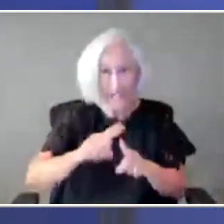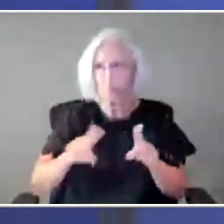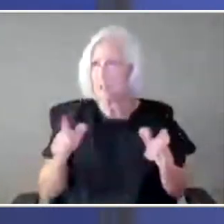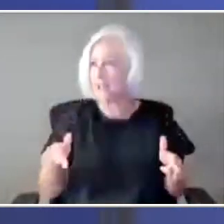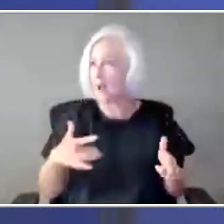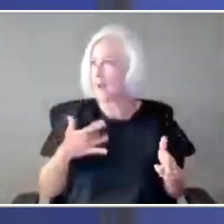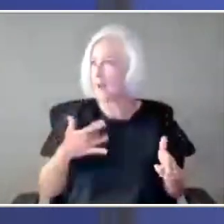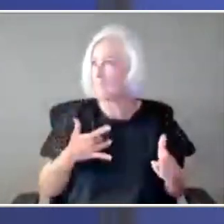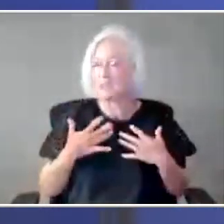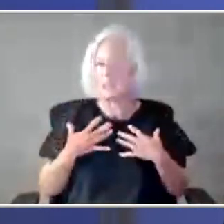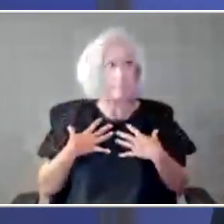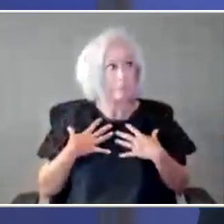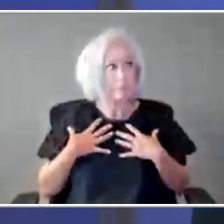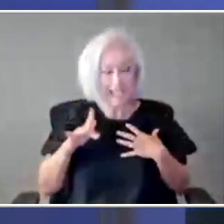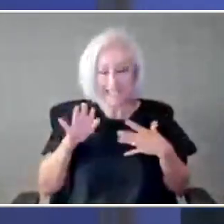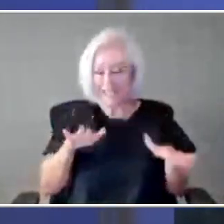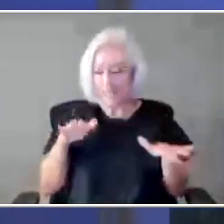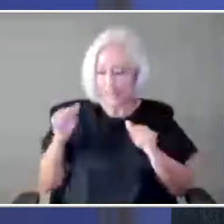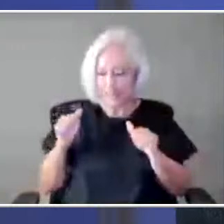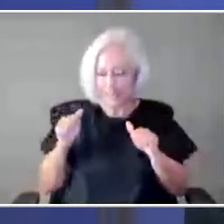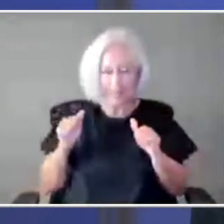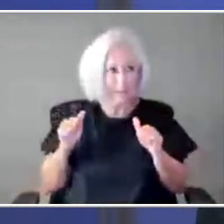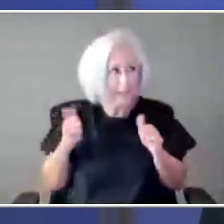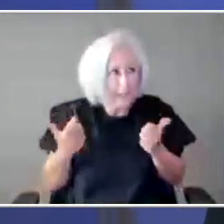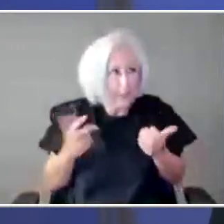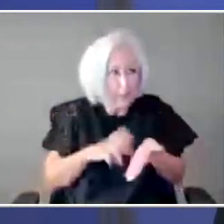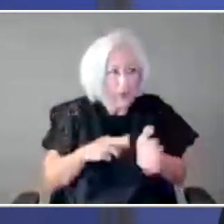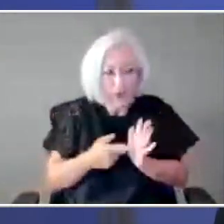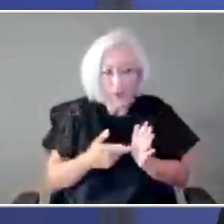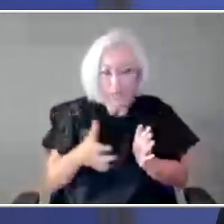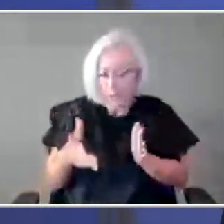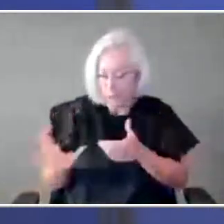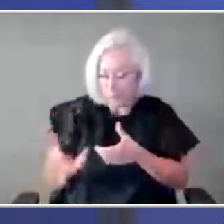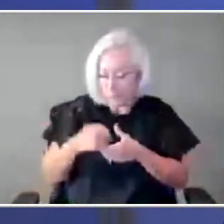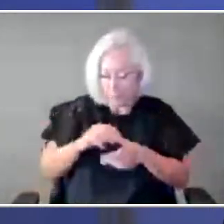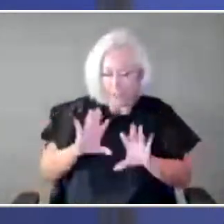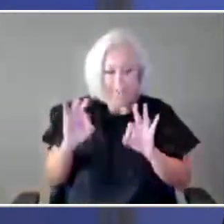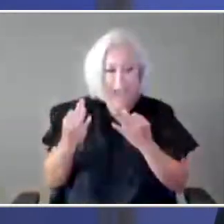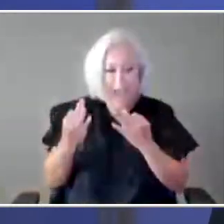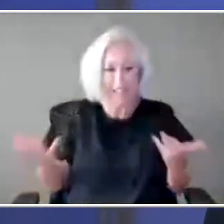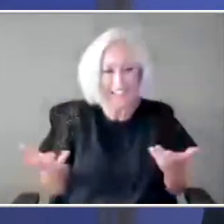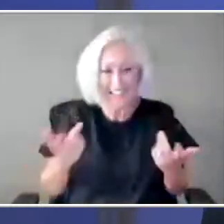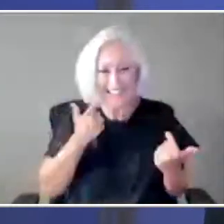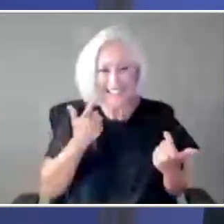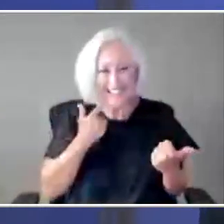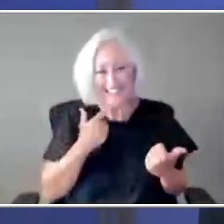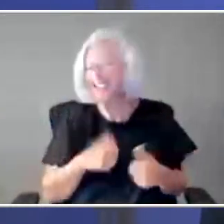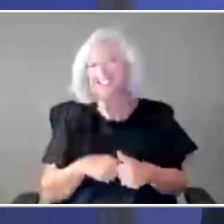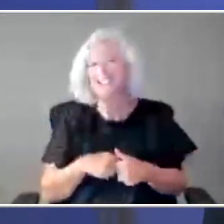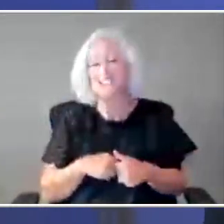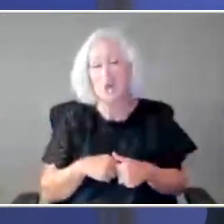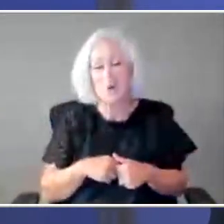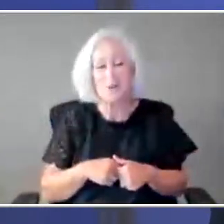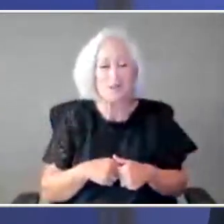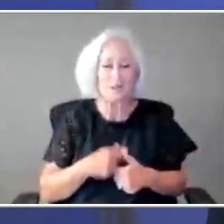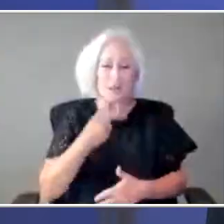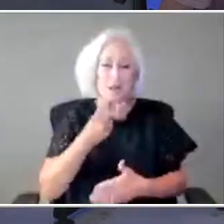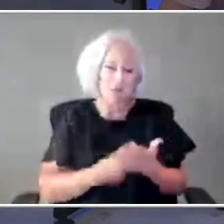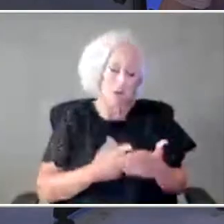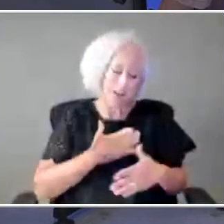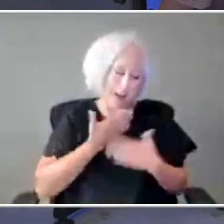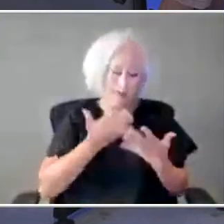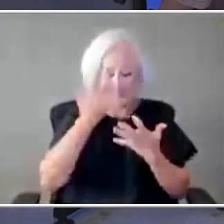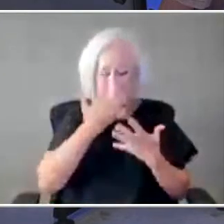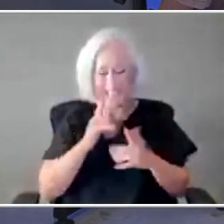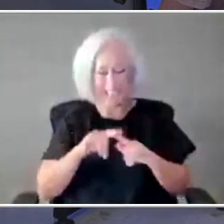guys are a part of my family. Wait a minute, what? So yeah, it was a double fold for me, but it was really sweet. So yeah, tough times in there,